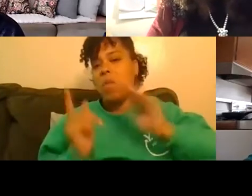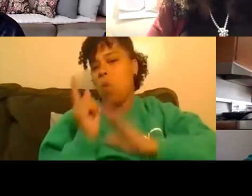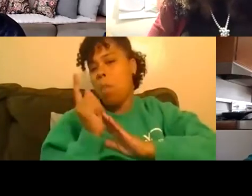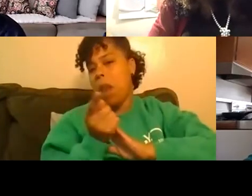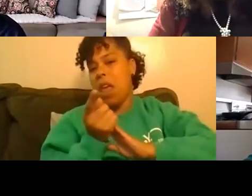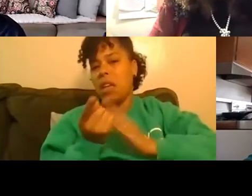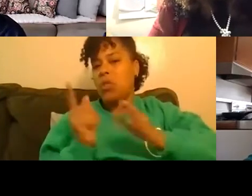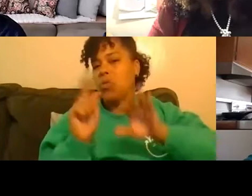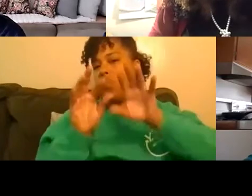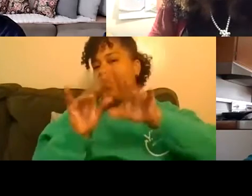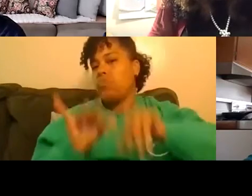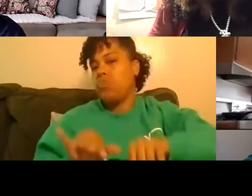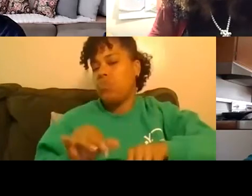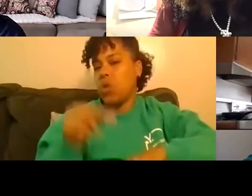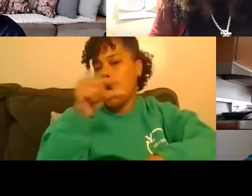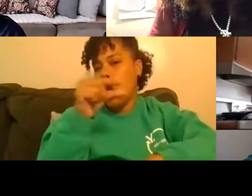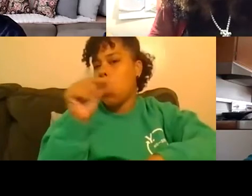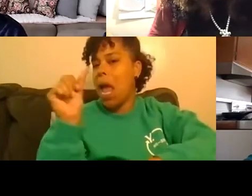Q&A.